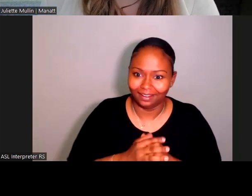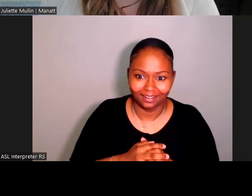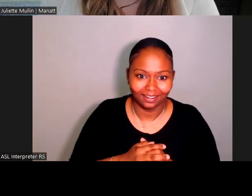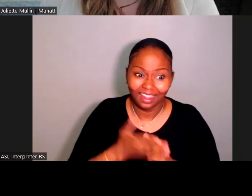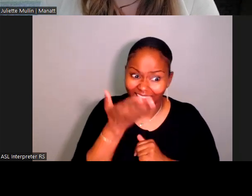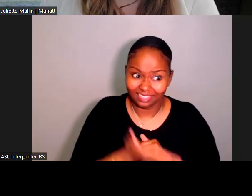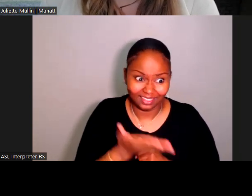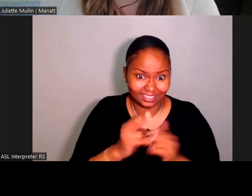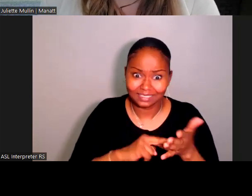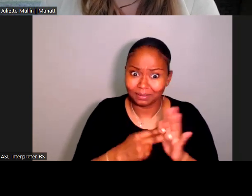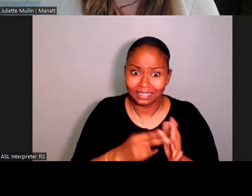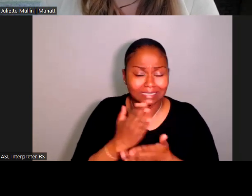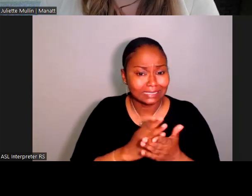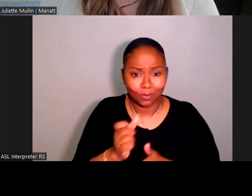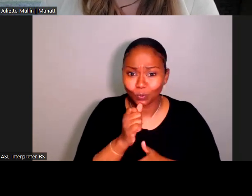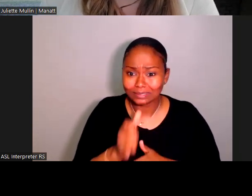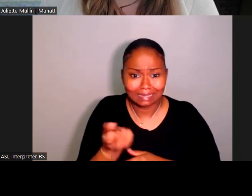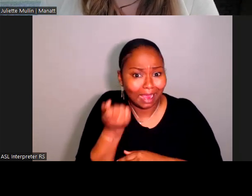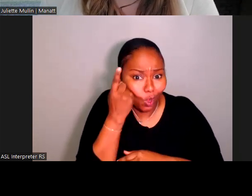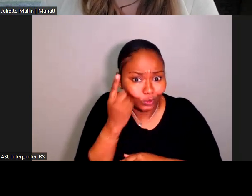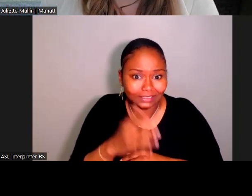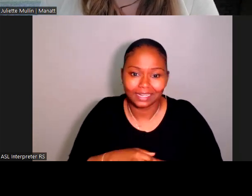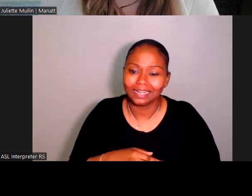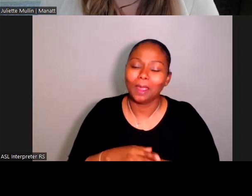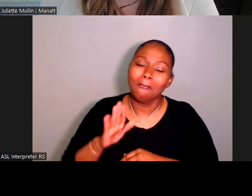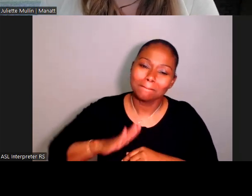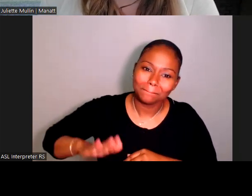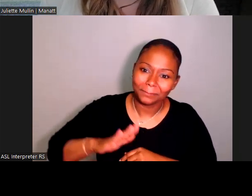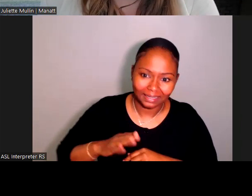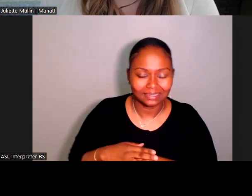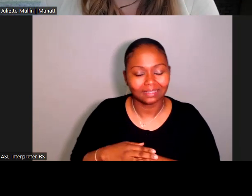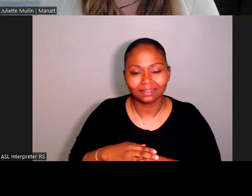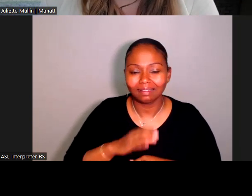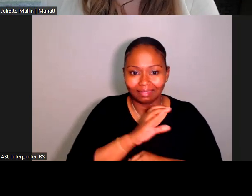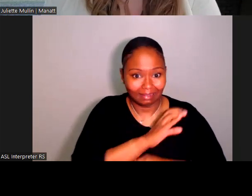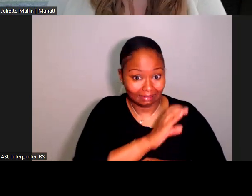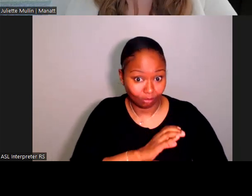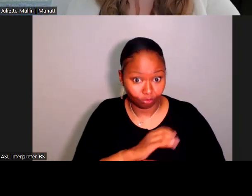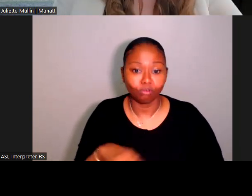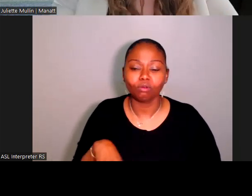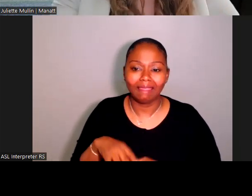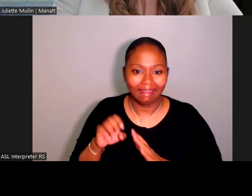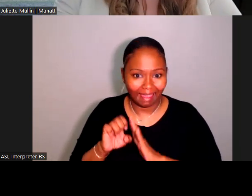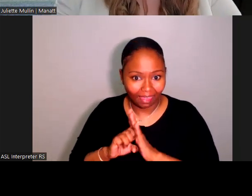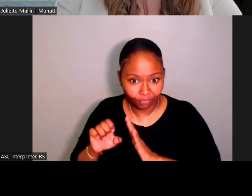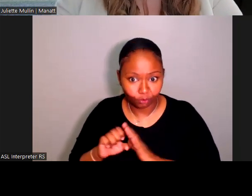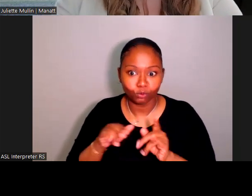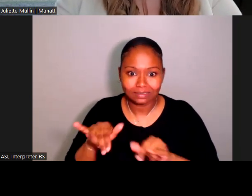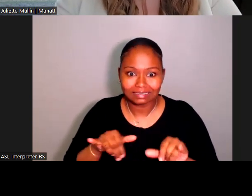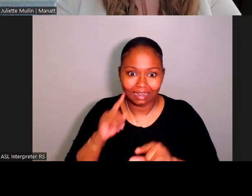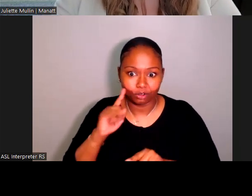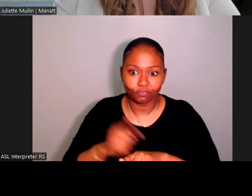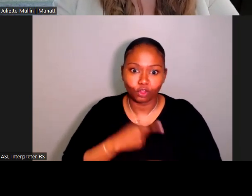getting it. Basically, it should be the clinical and ethical standard for everything else in long-term care facilities is